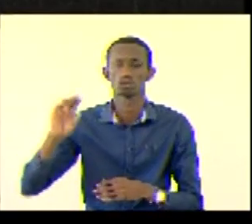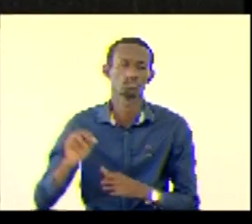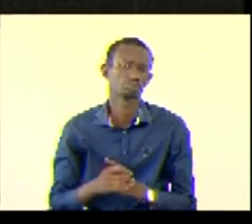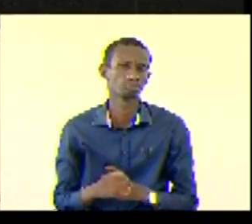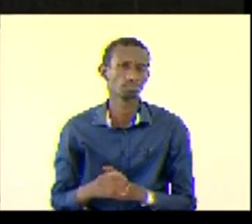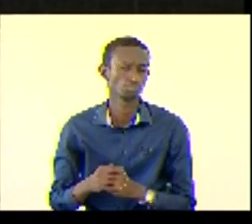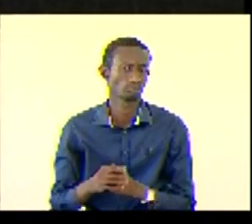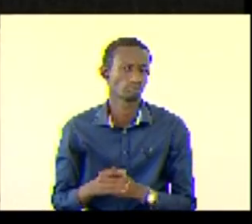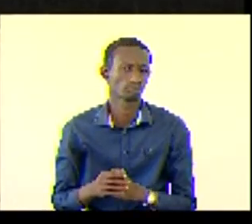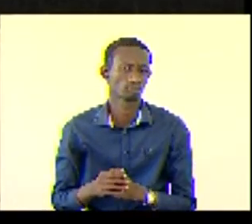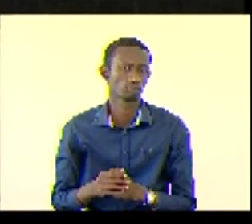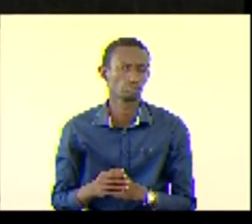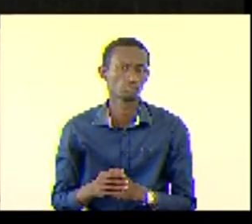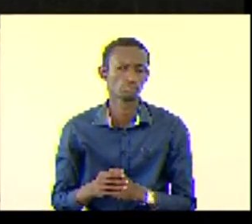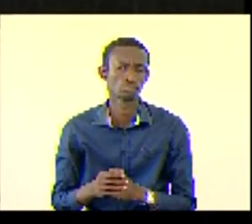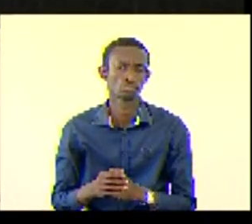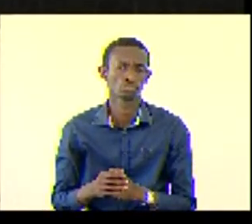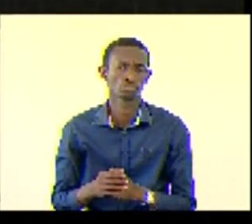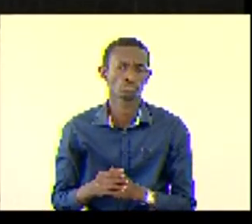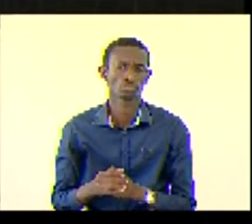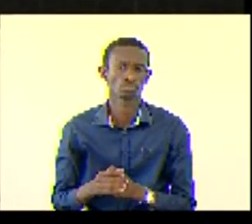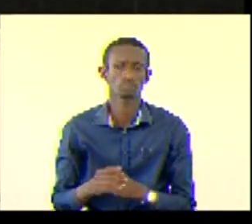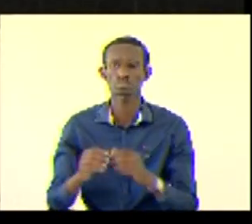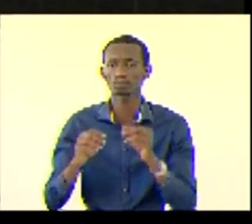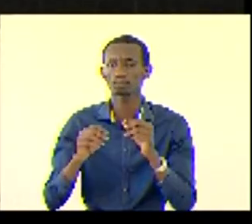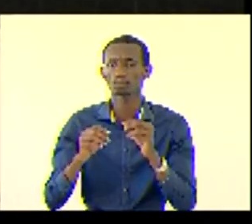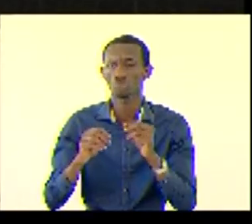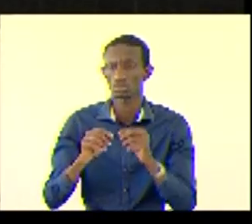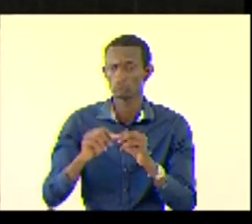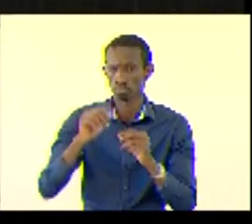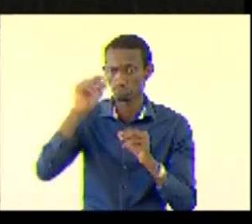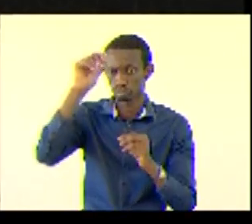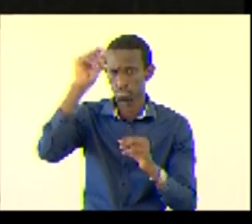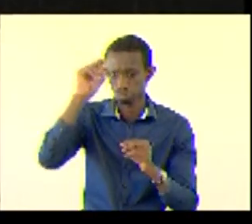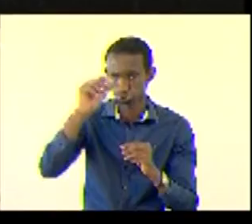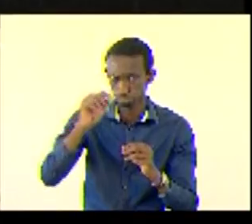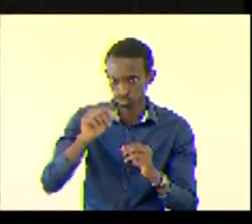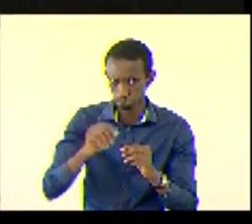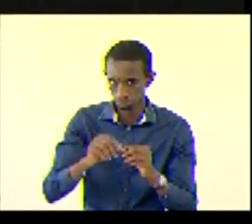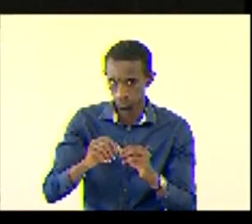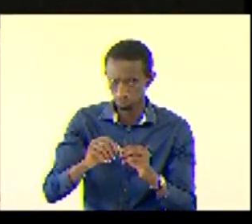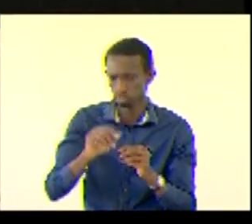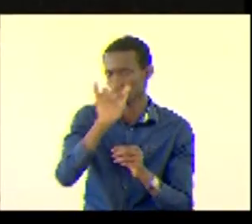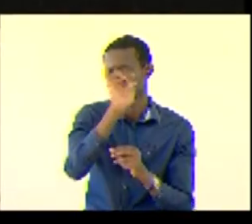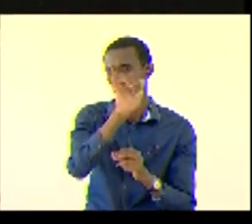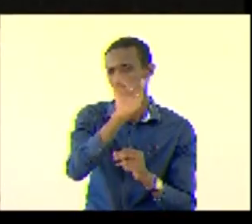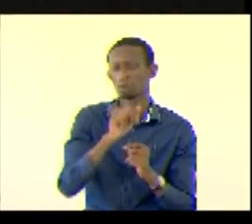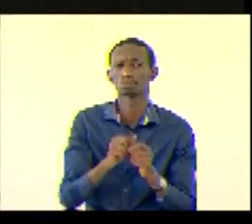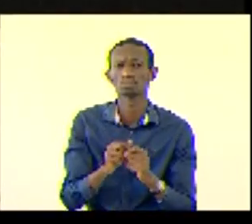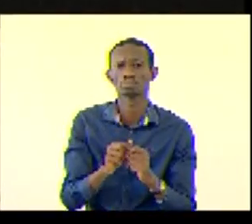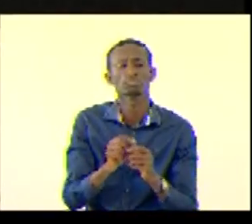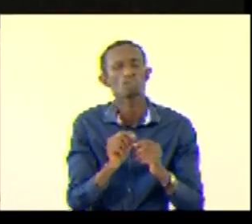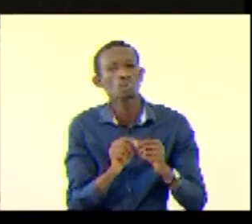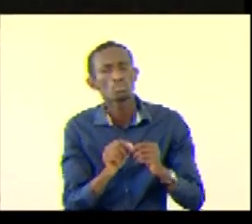x-axis, the y-axis, and then you have the time taken, which